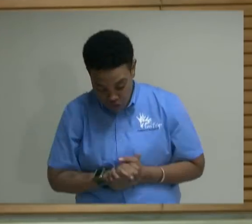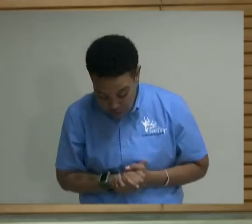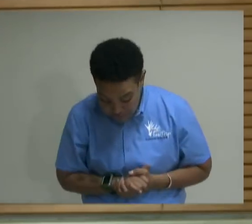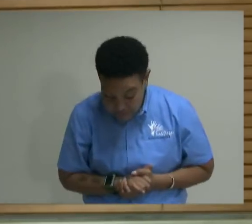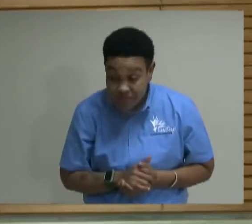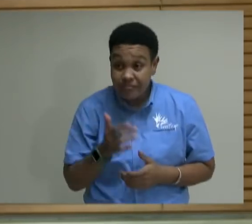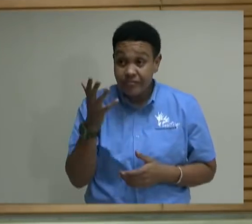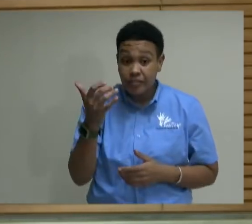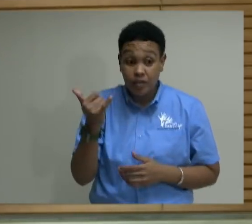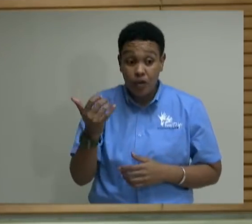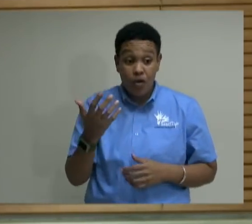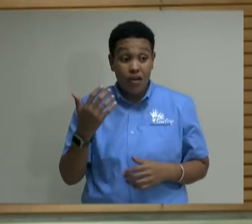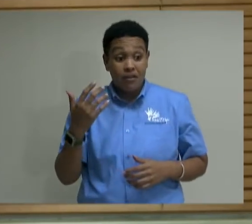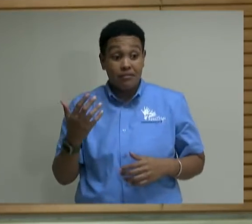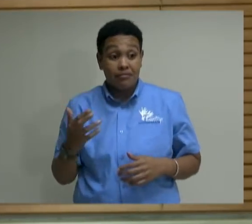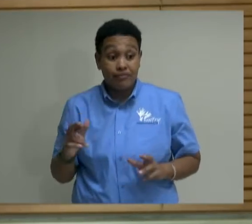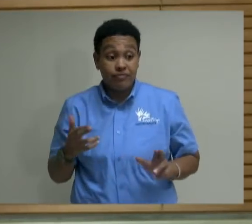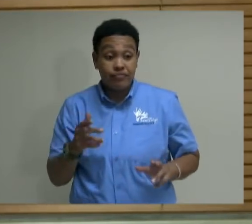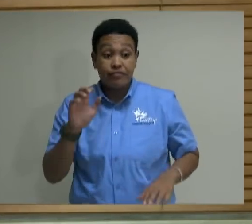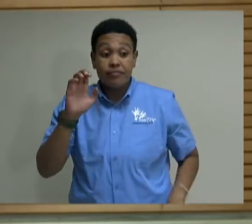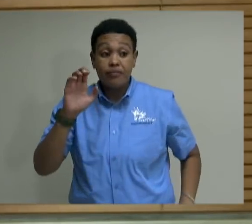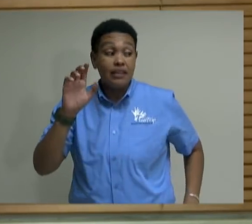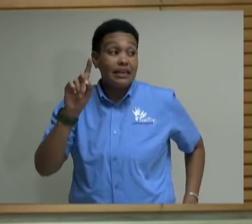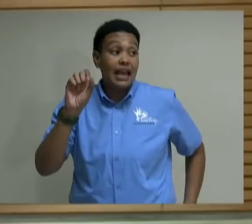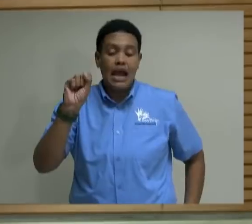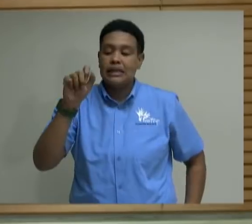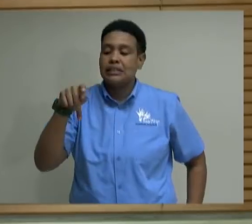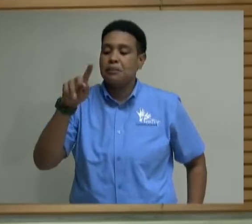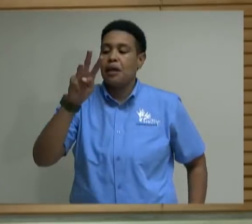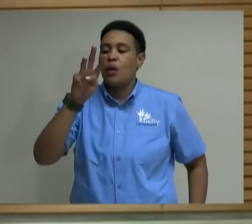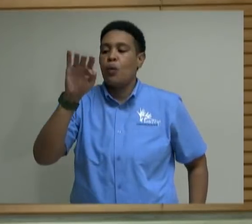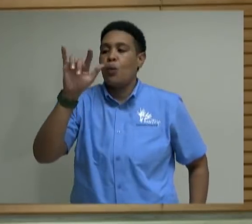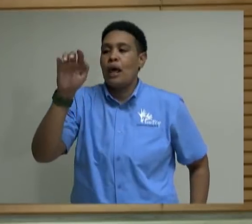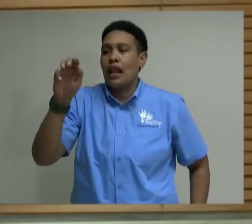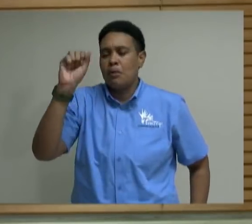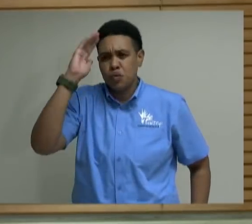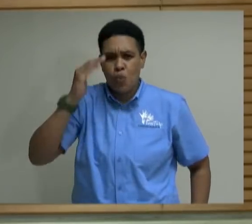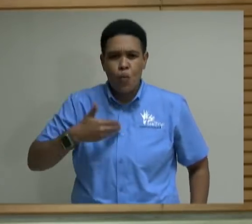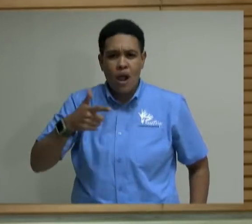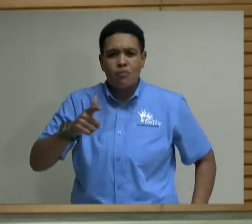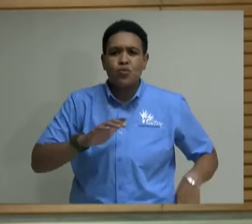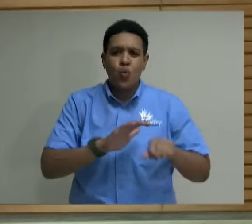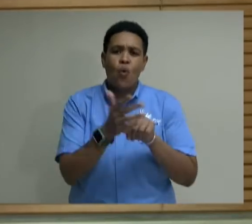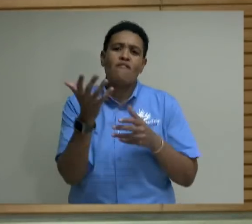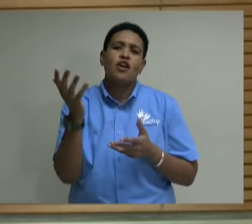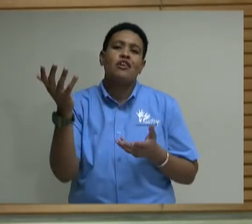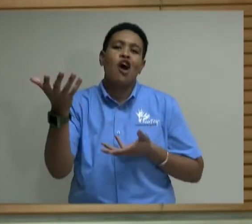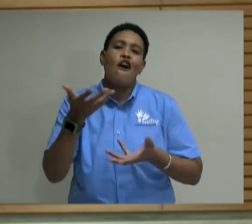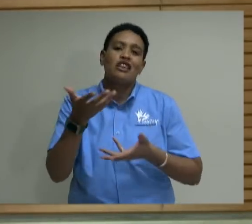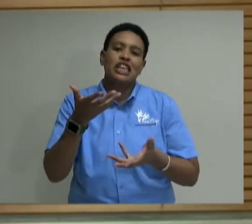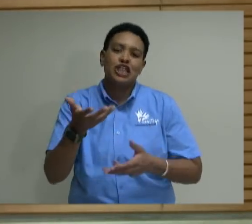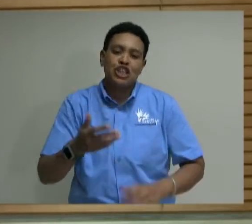he online now? DSP Williams, welcome to COVID Conversations.